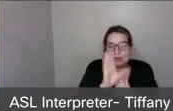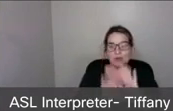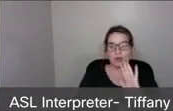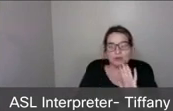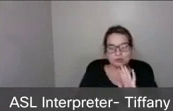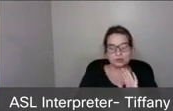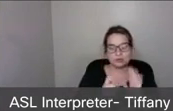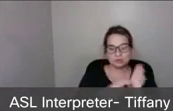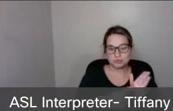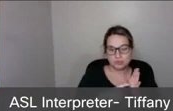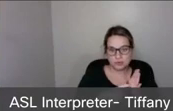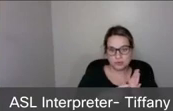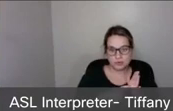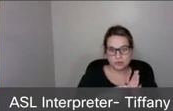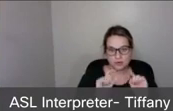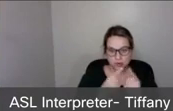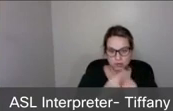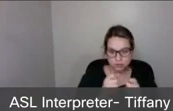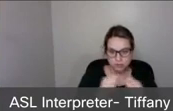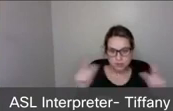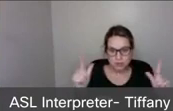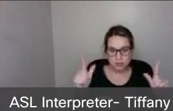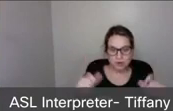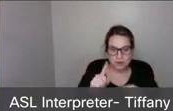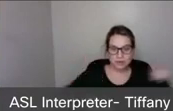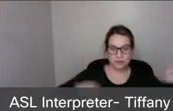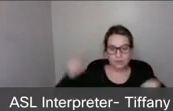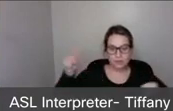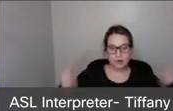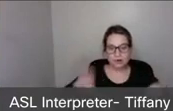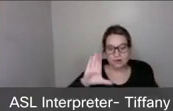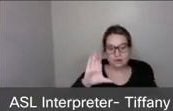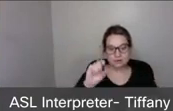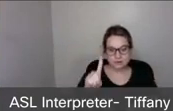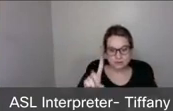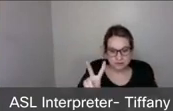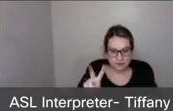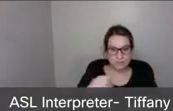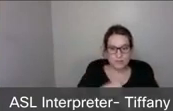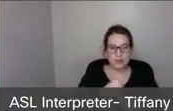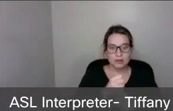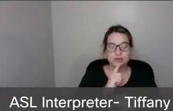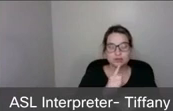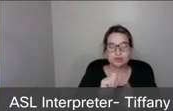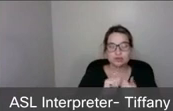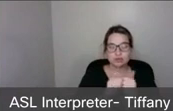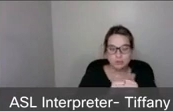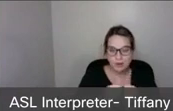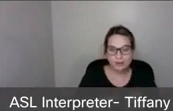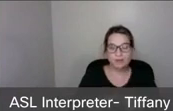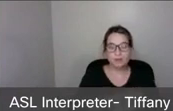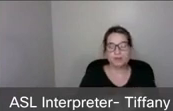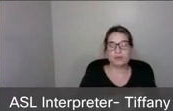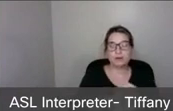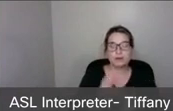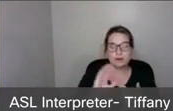criteria. In a district as large and as diverse as CD2, ensuring competitiveness and wholeness of communities